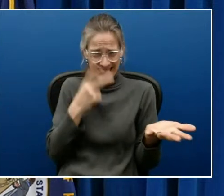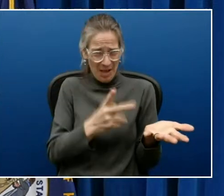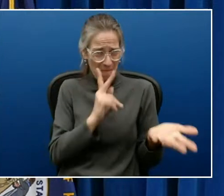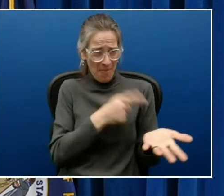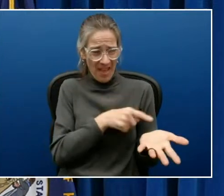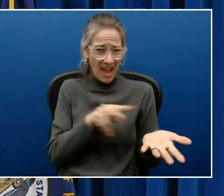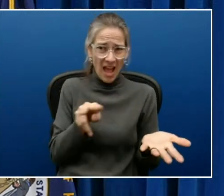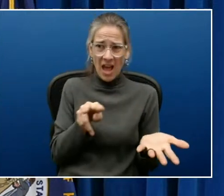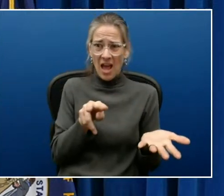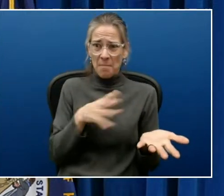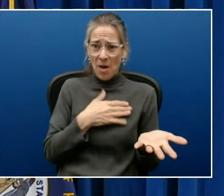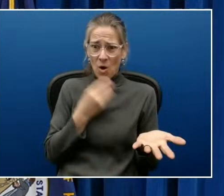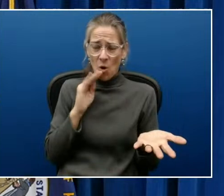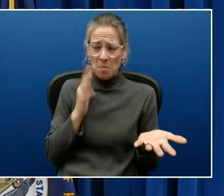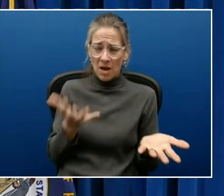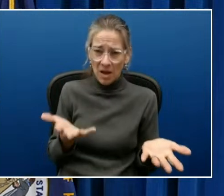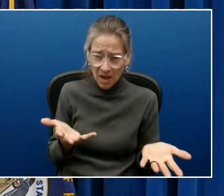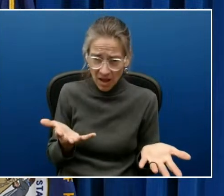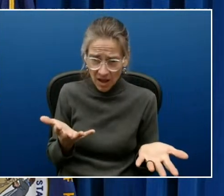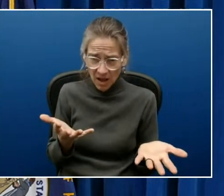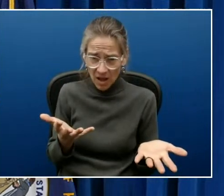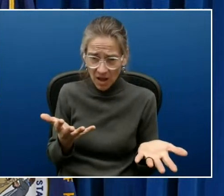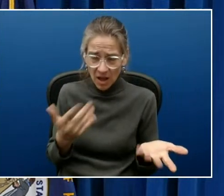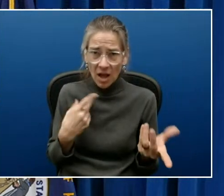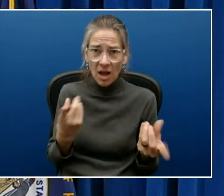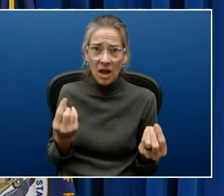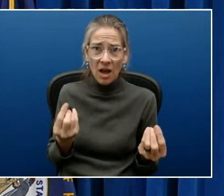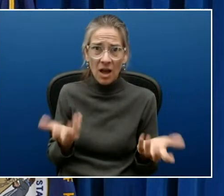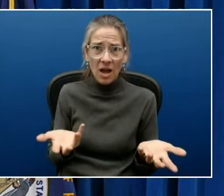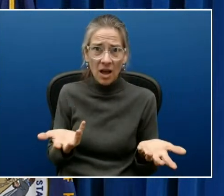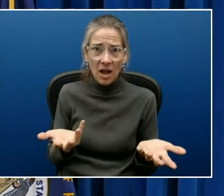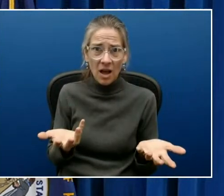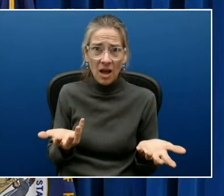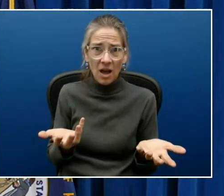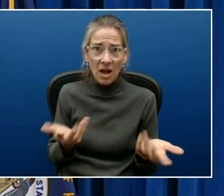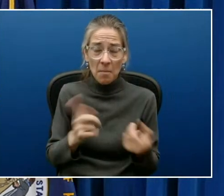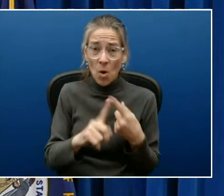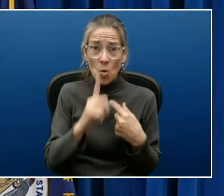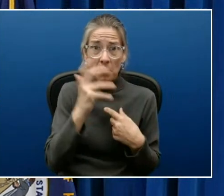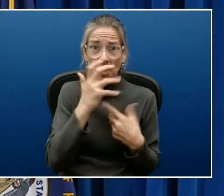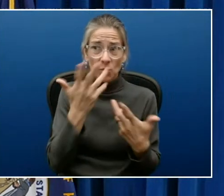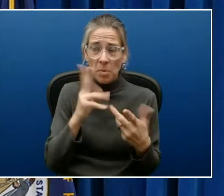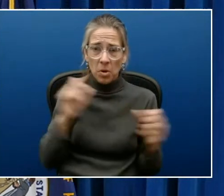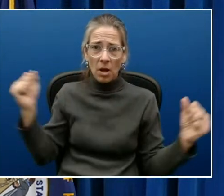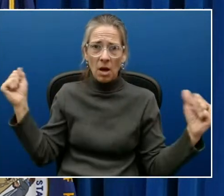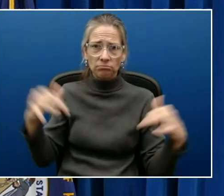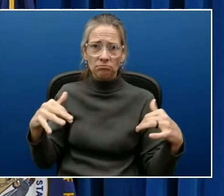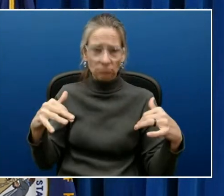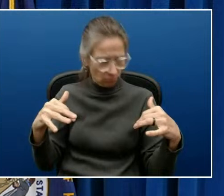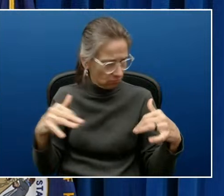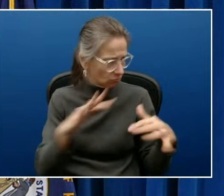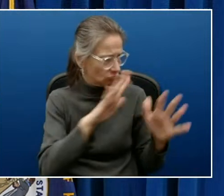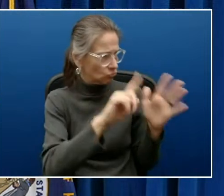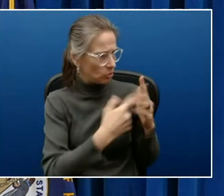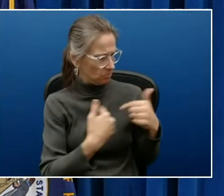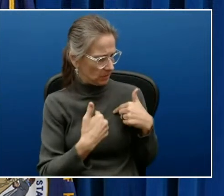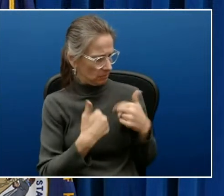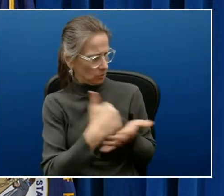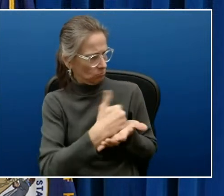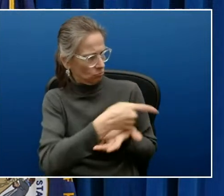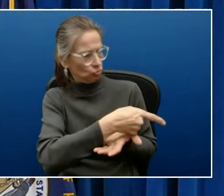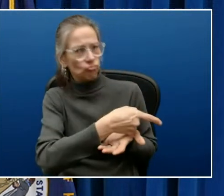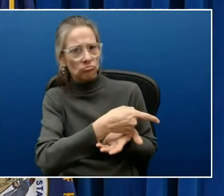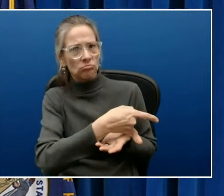do I start? But the amazing part is about 10 people show up, and they always say, why don't you start with me? It's amazing to see